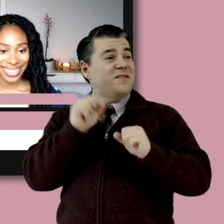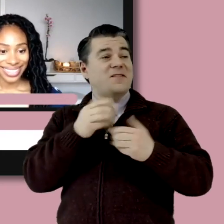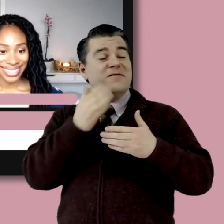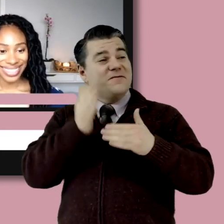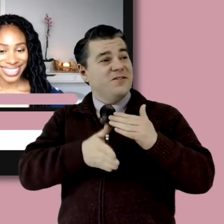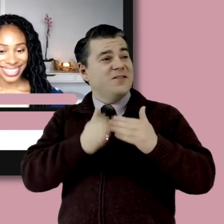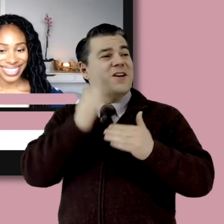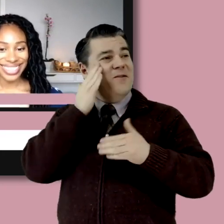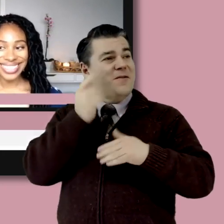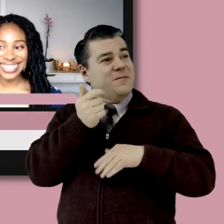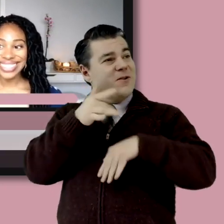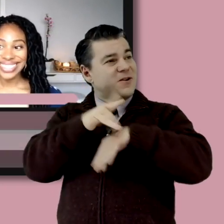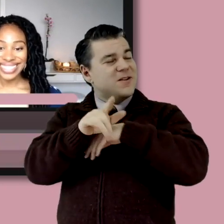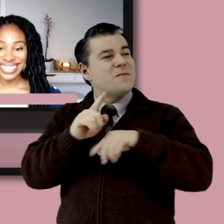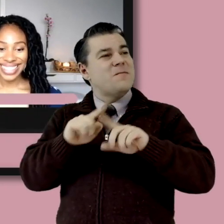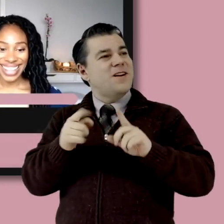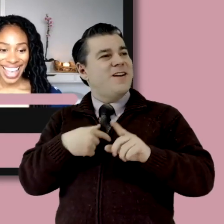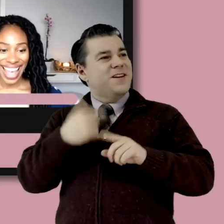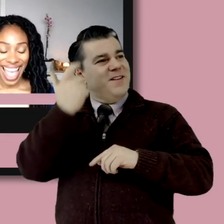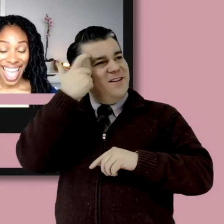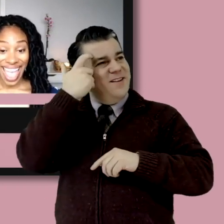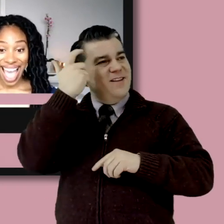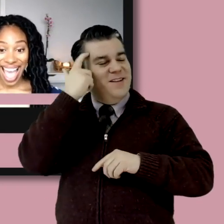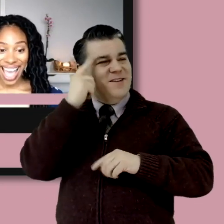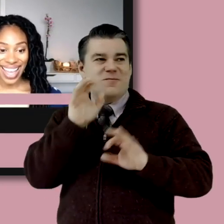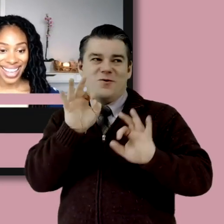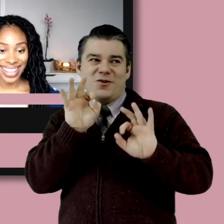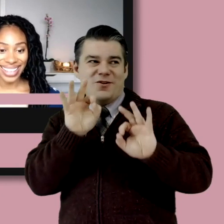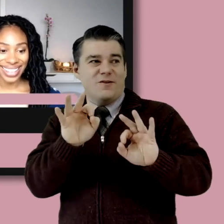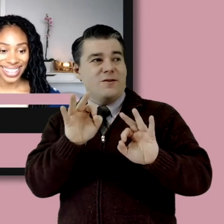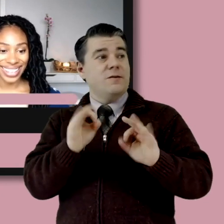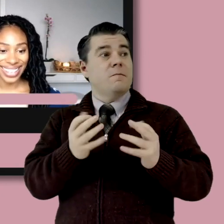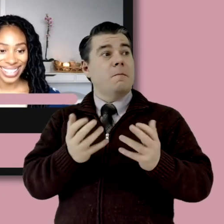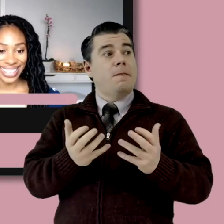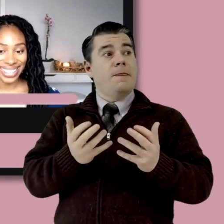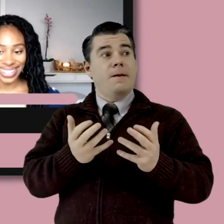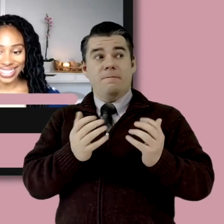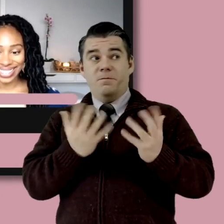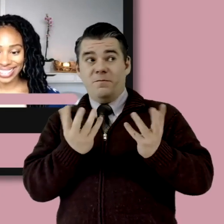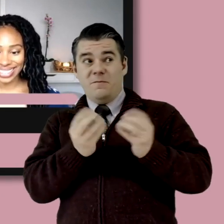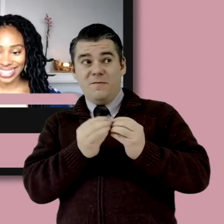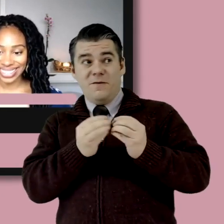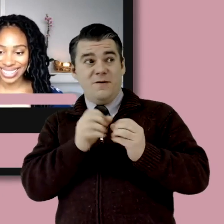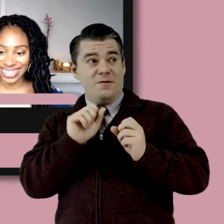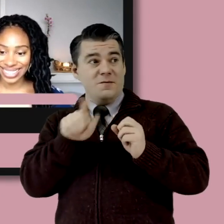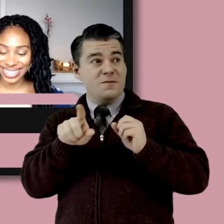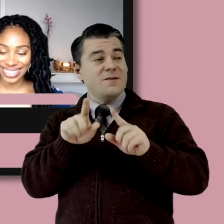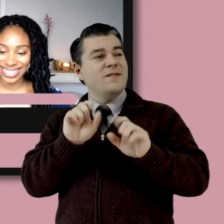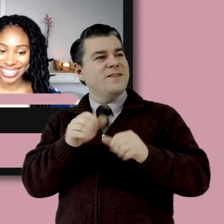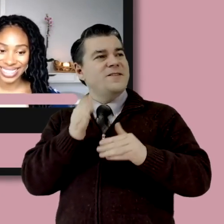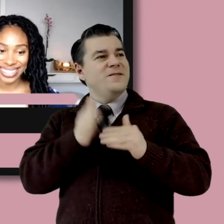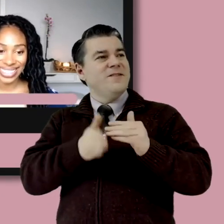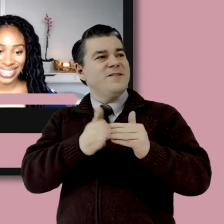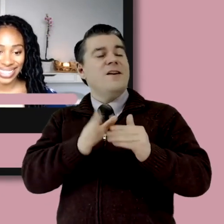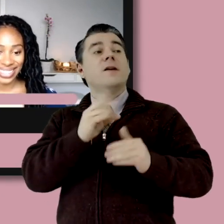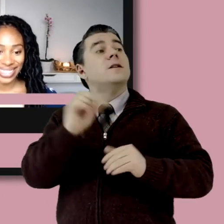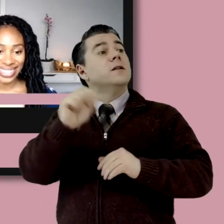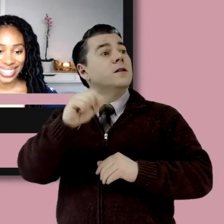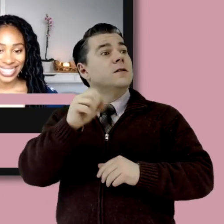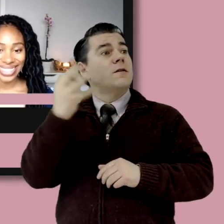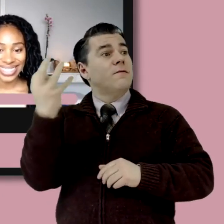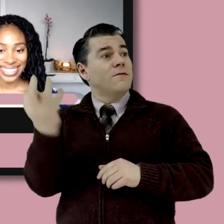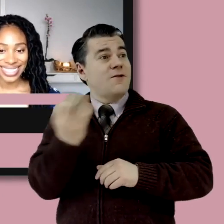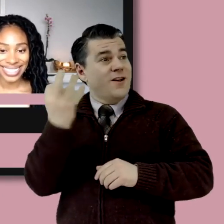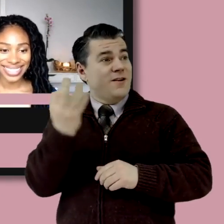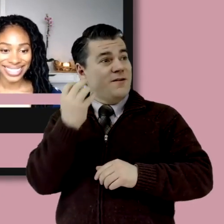early, but I think we're good. If there is no more questions, we can wrap up. And yes, Friday for